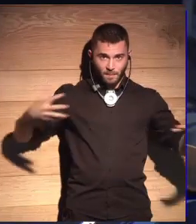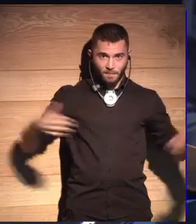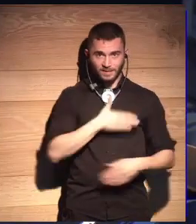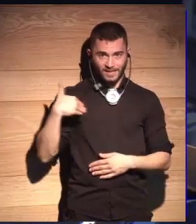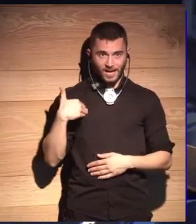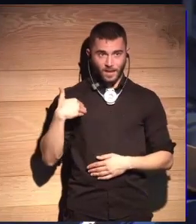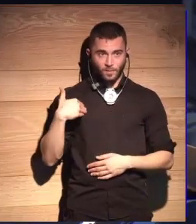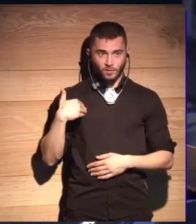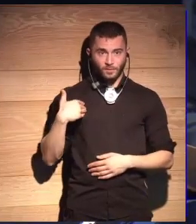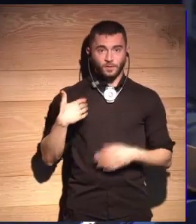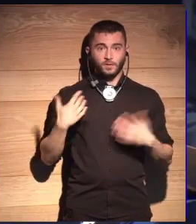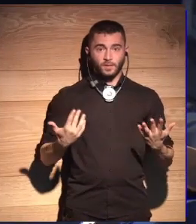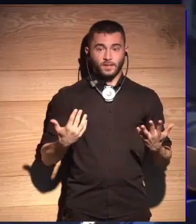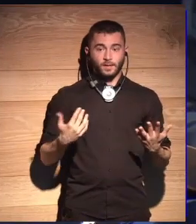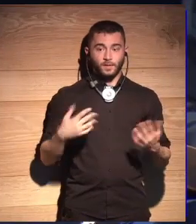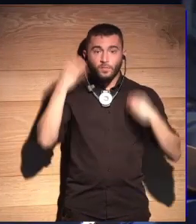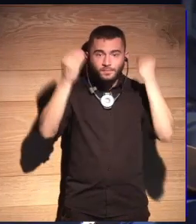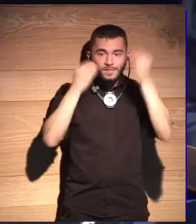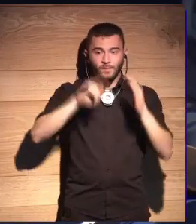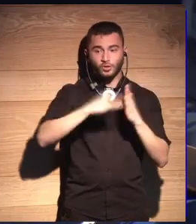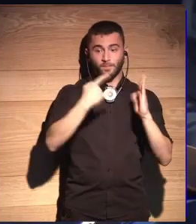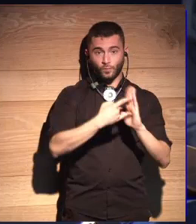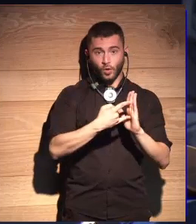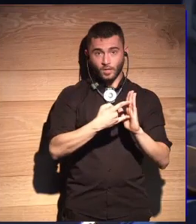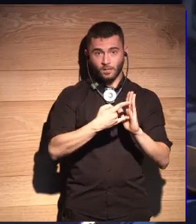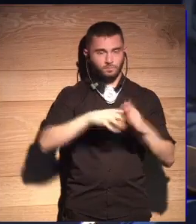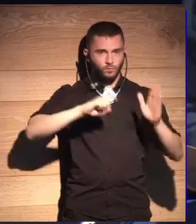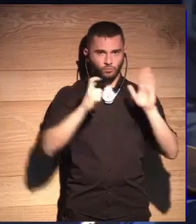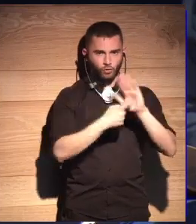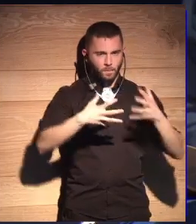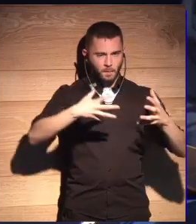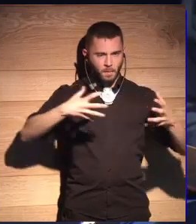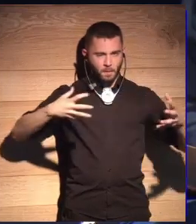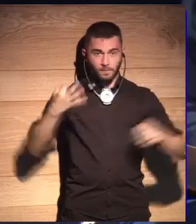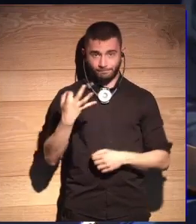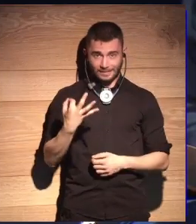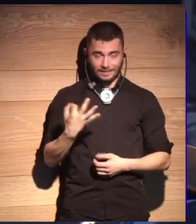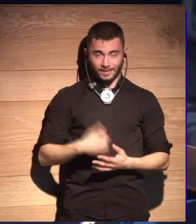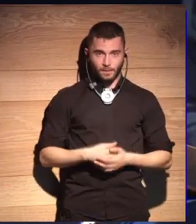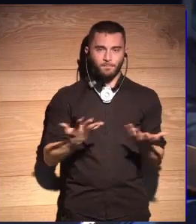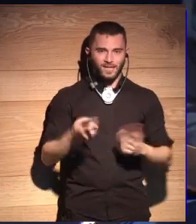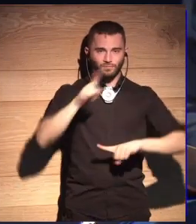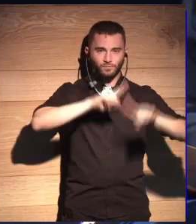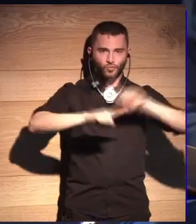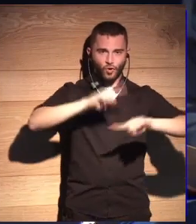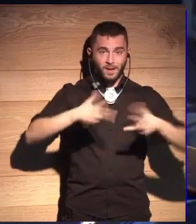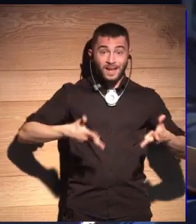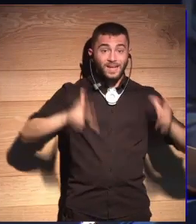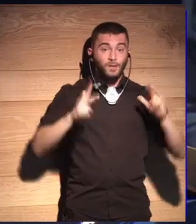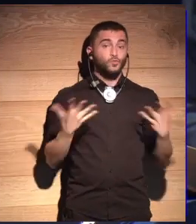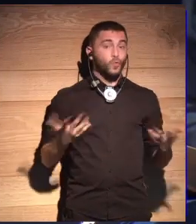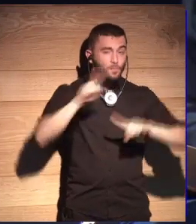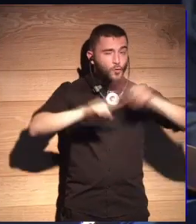were things that swelled over time, and that in some ways the gambit of liberalism is to say, you all have to give up your dreams